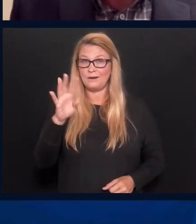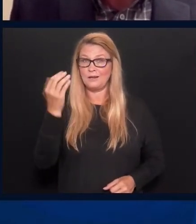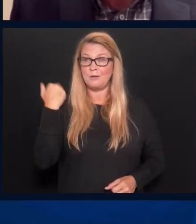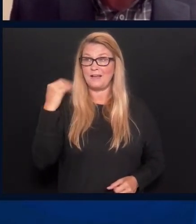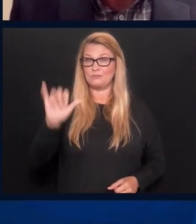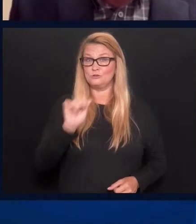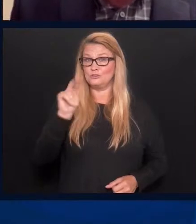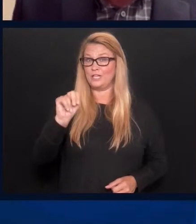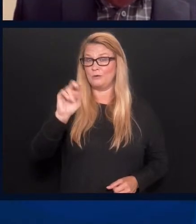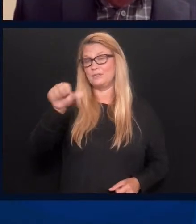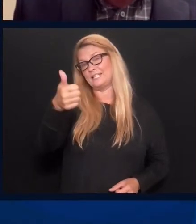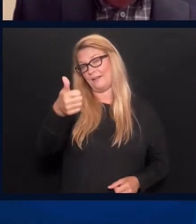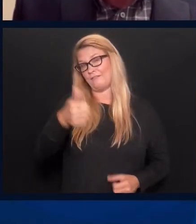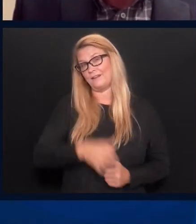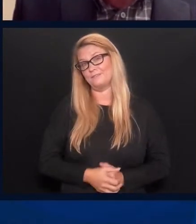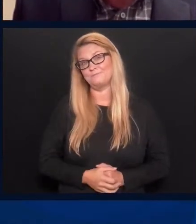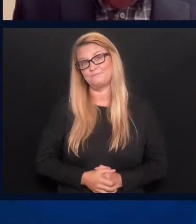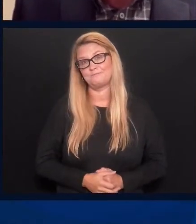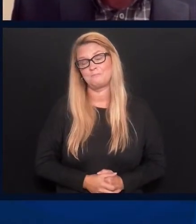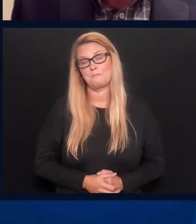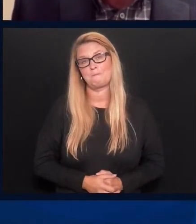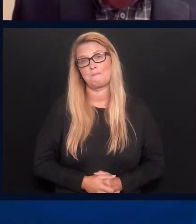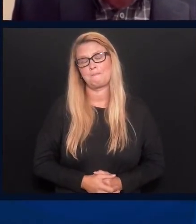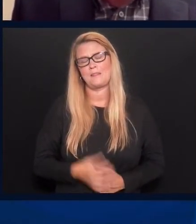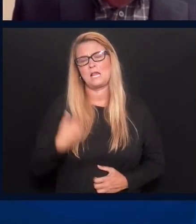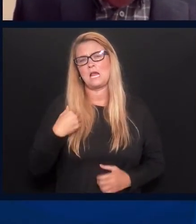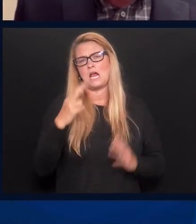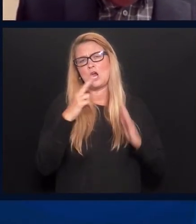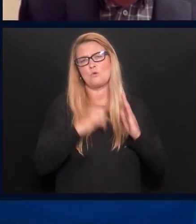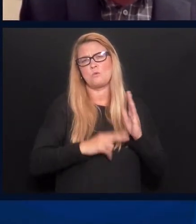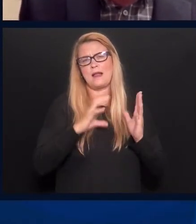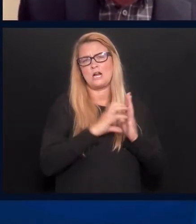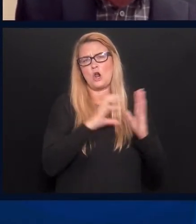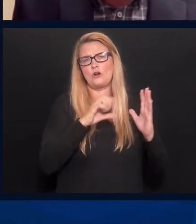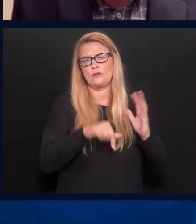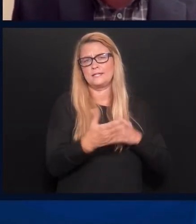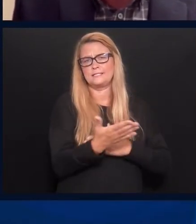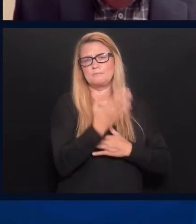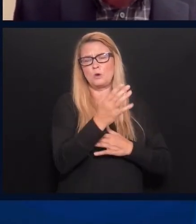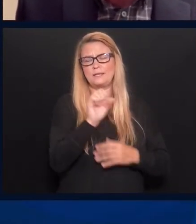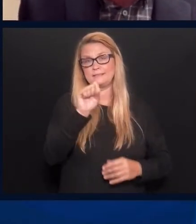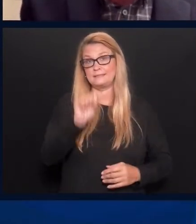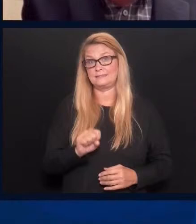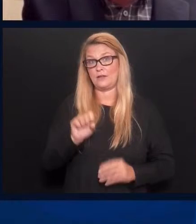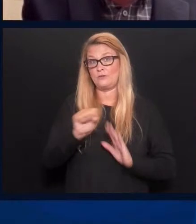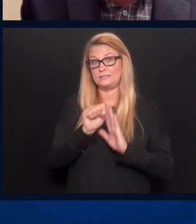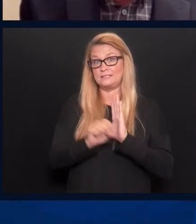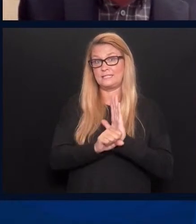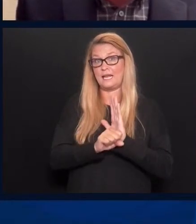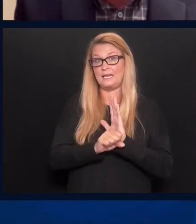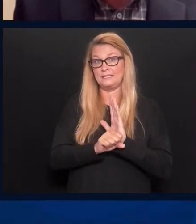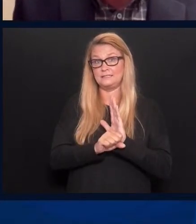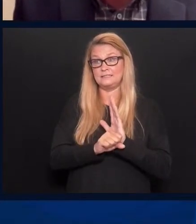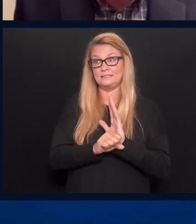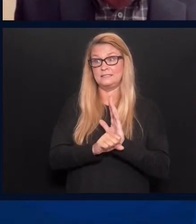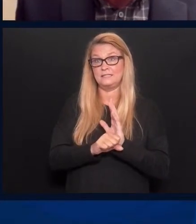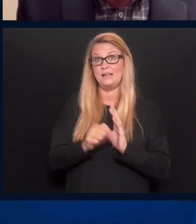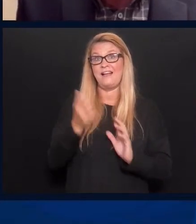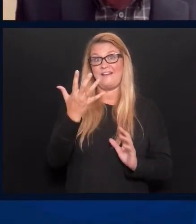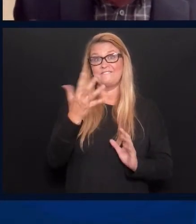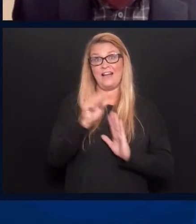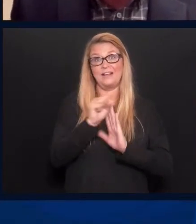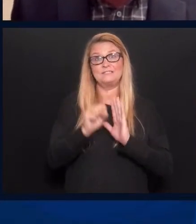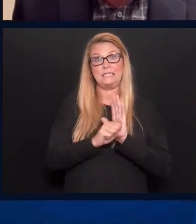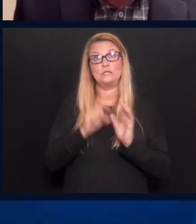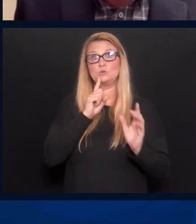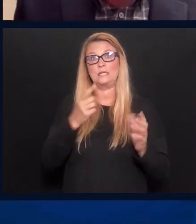10th. I read an article this morning about one of the southern states, those 5 states with a significant surge,